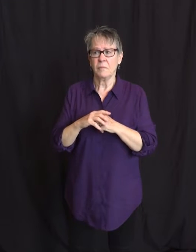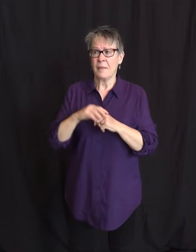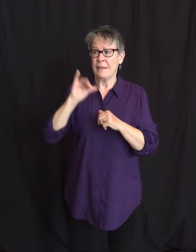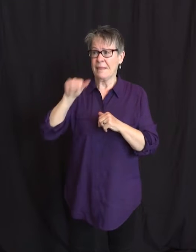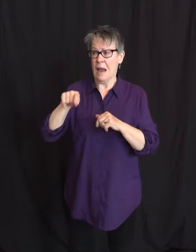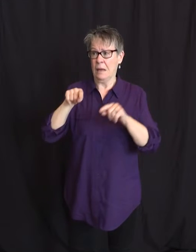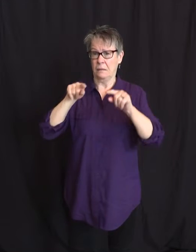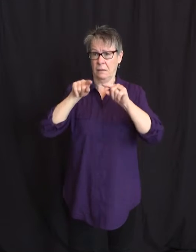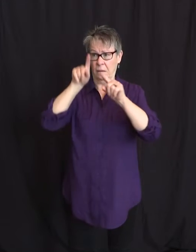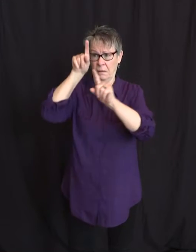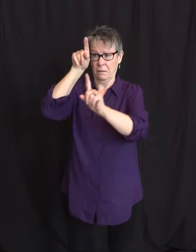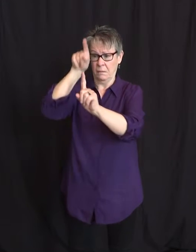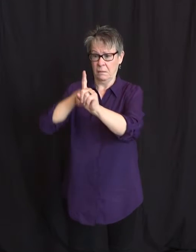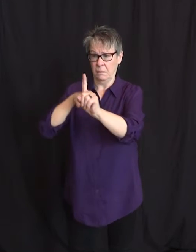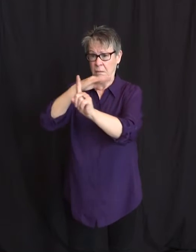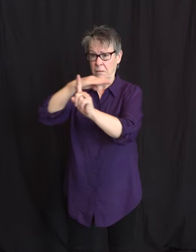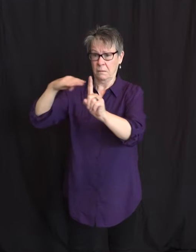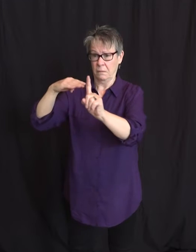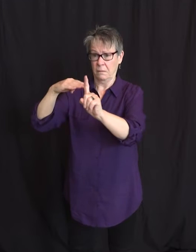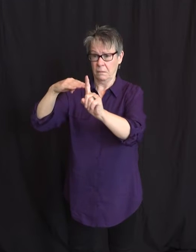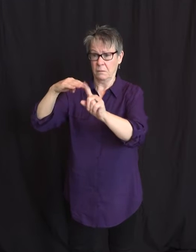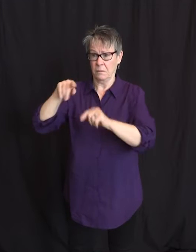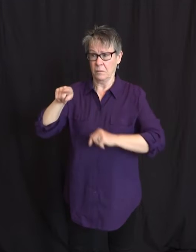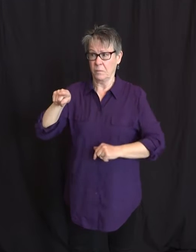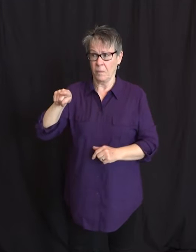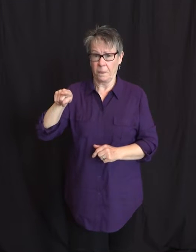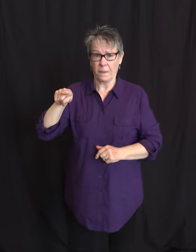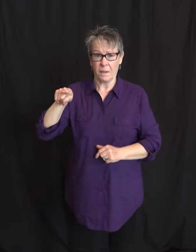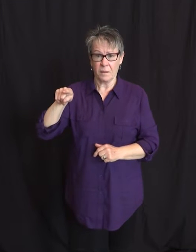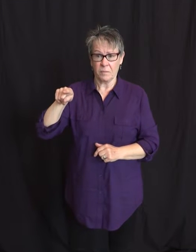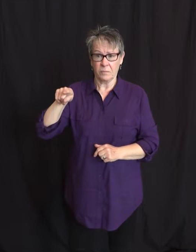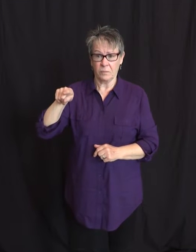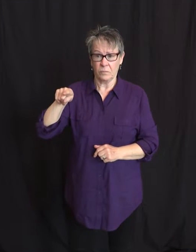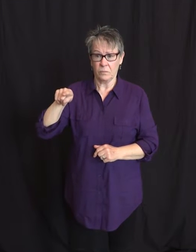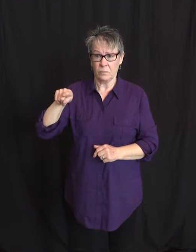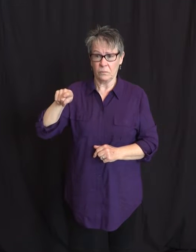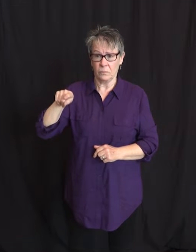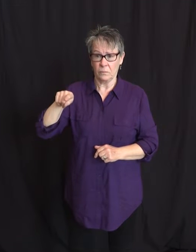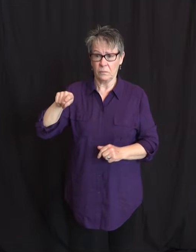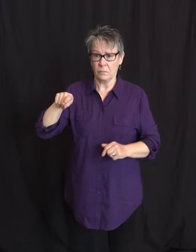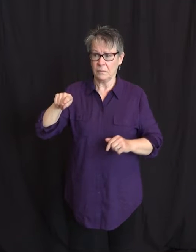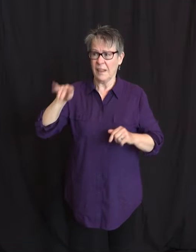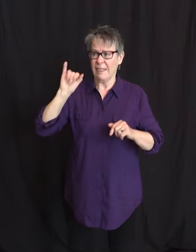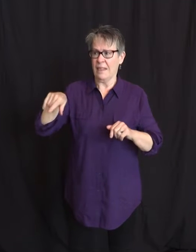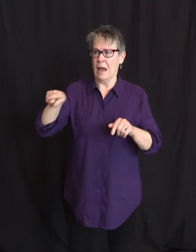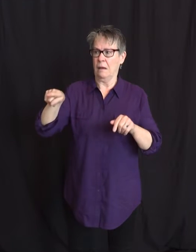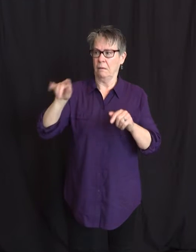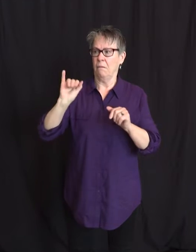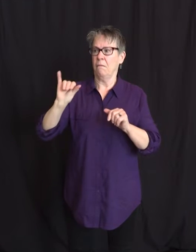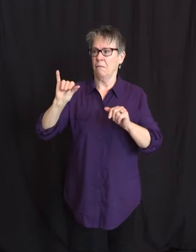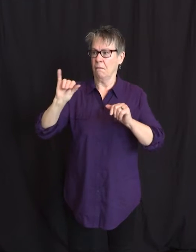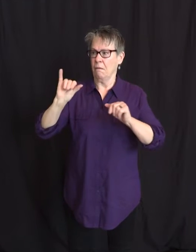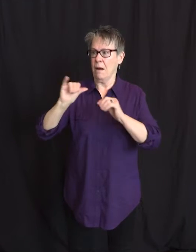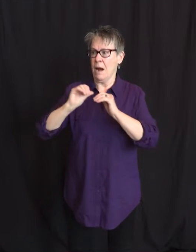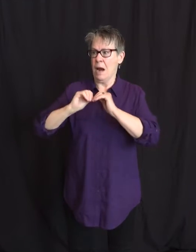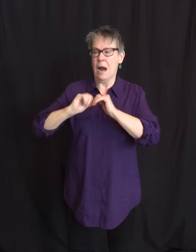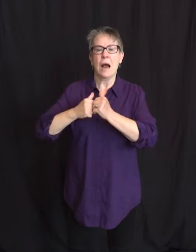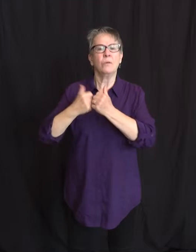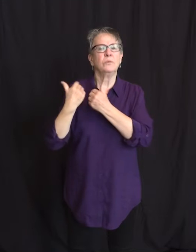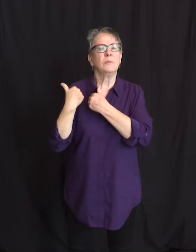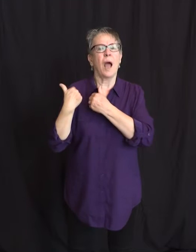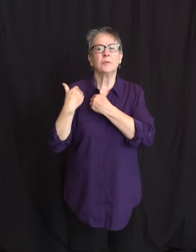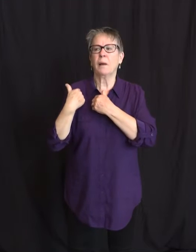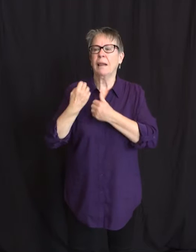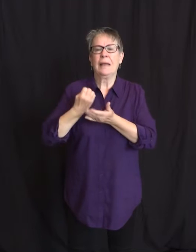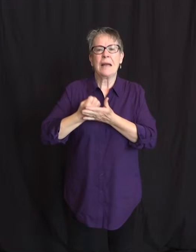this is not up here just for our health, but this is something that will guide us. I think it's a mistake that we would, and I want